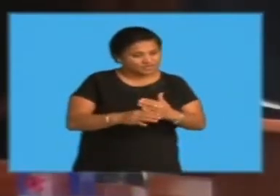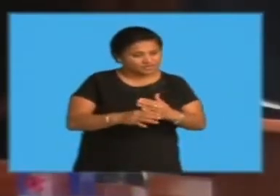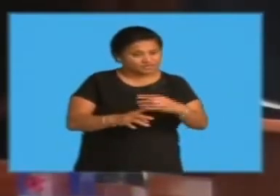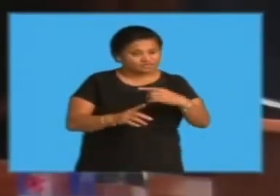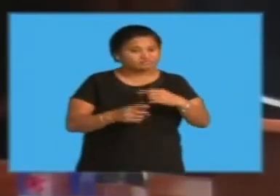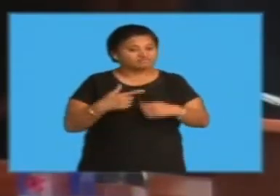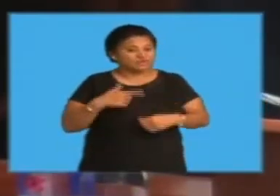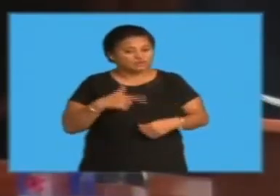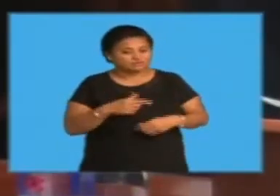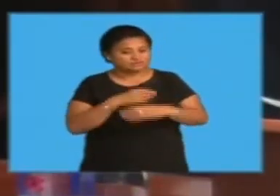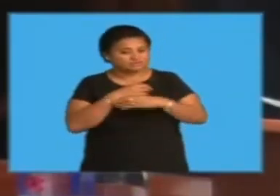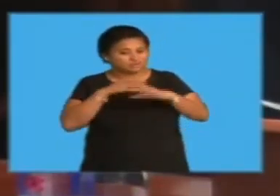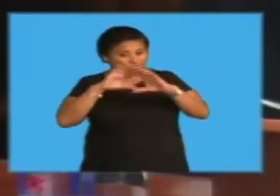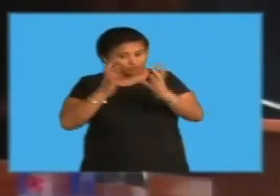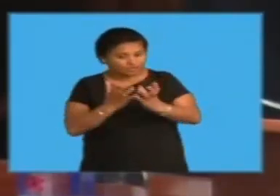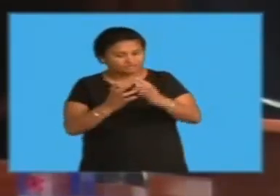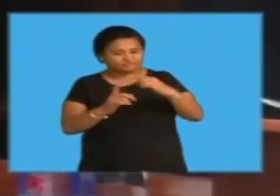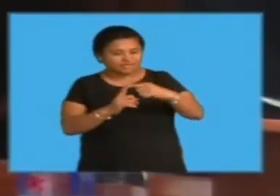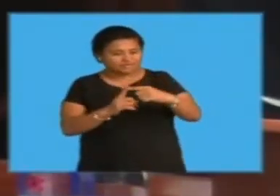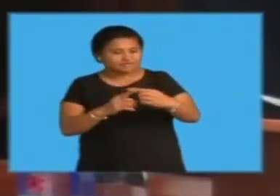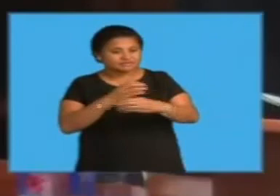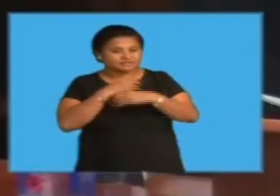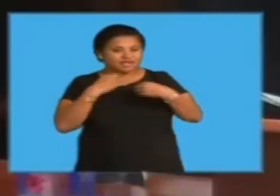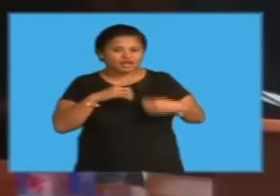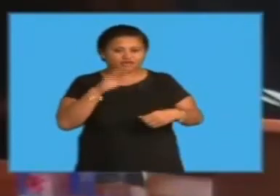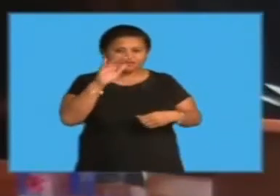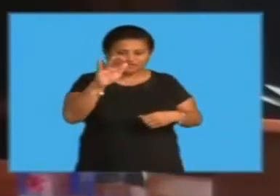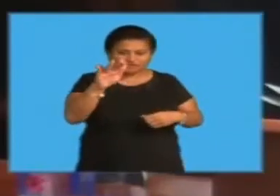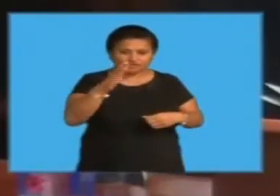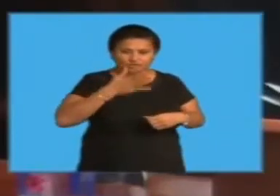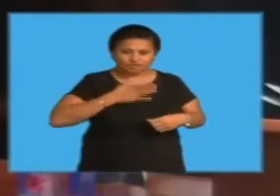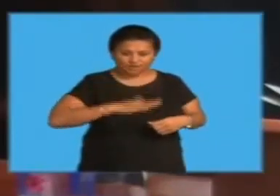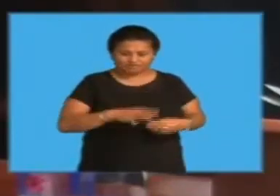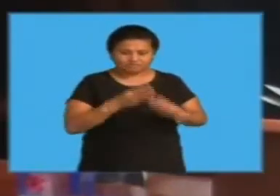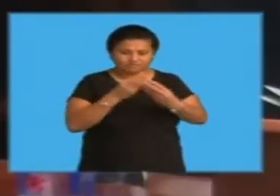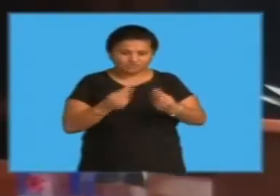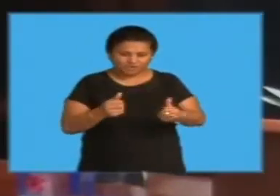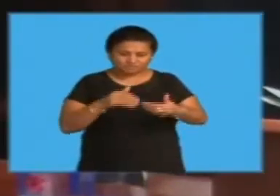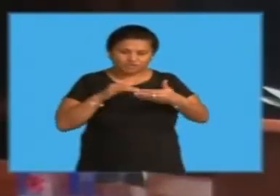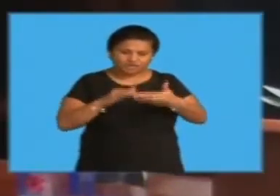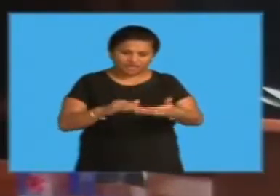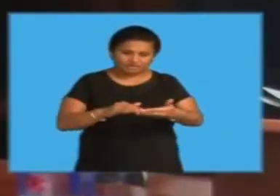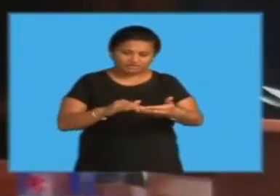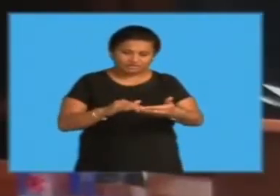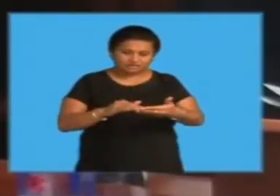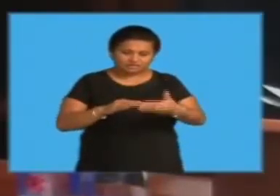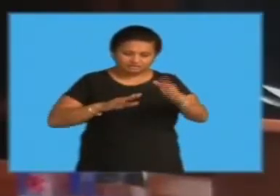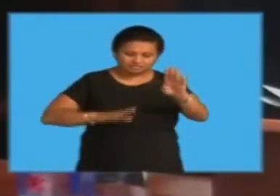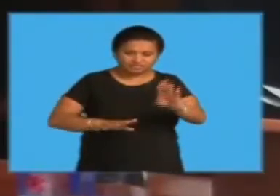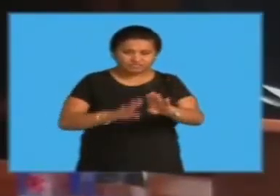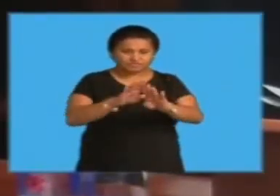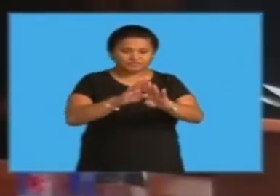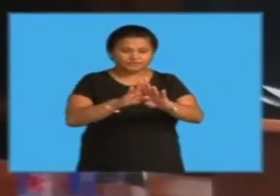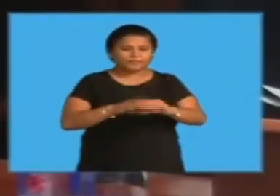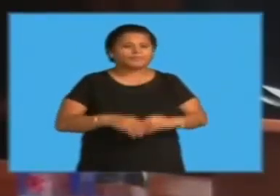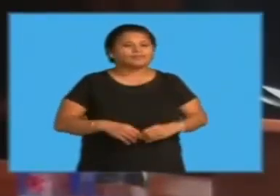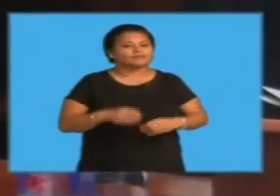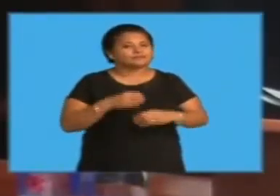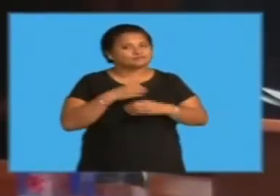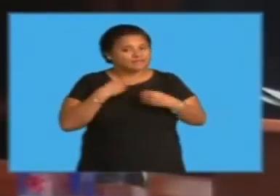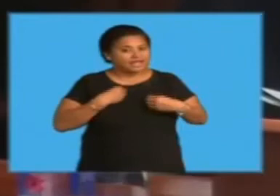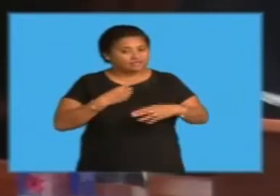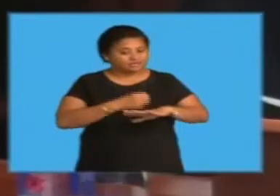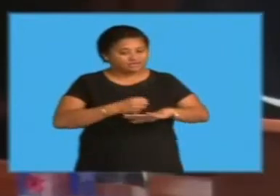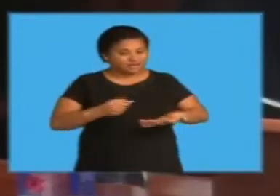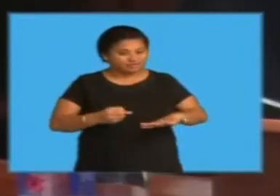demands it. Climate change and ocean warming represent an existential threat to us and our neighbors, and we must fight